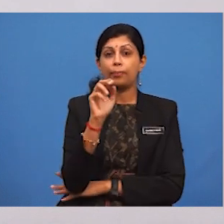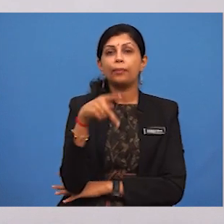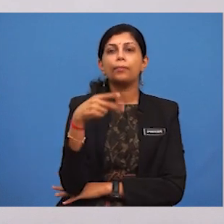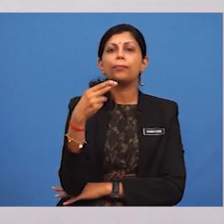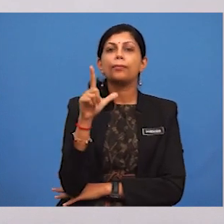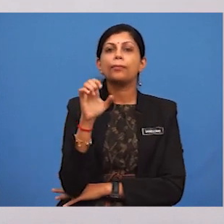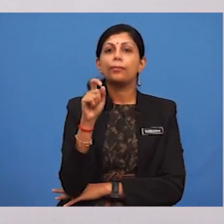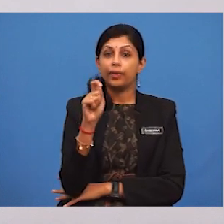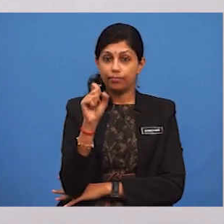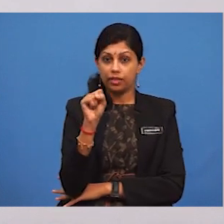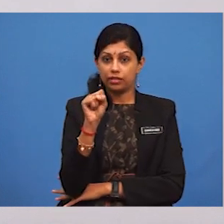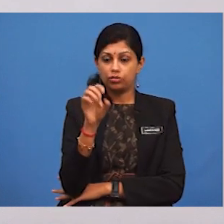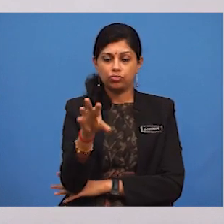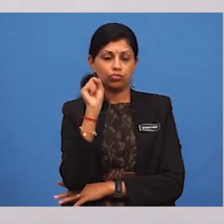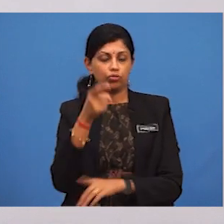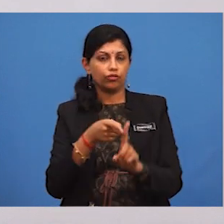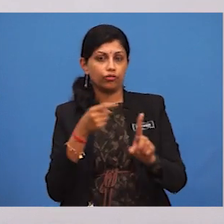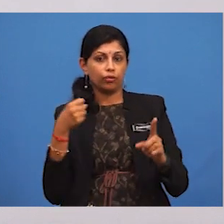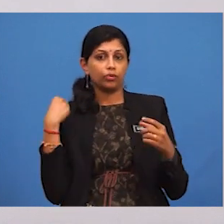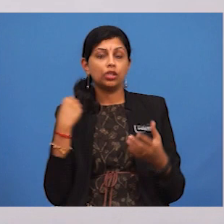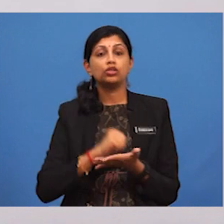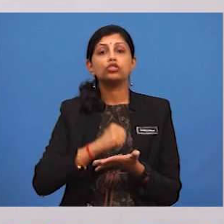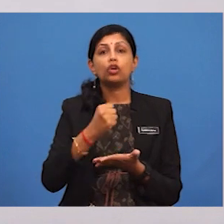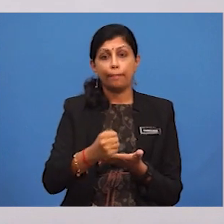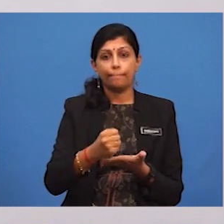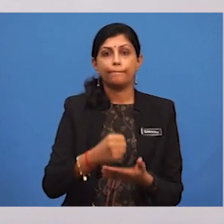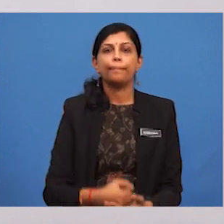that sells these devices near her college.